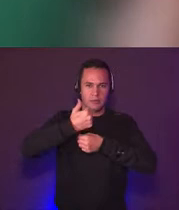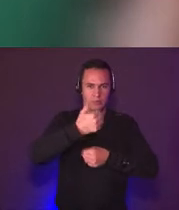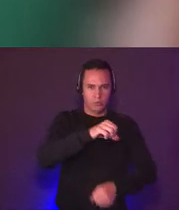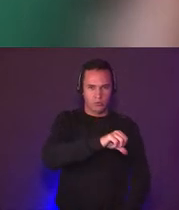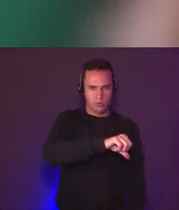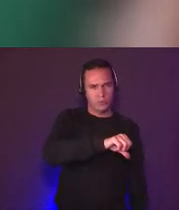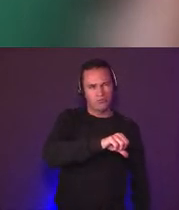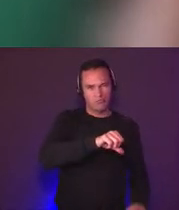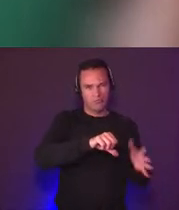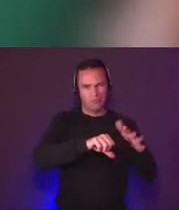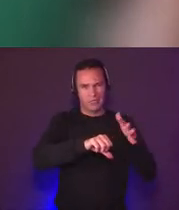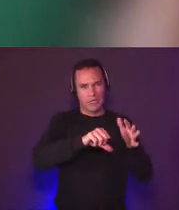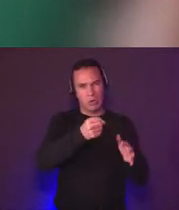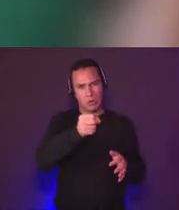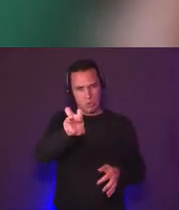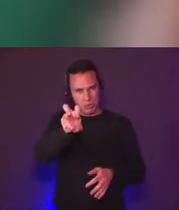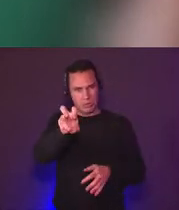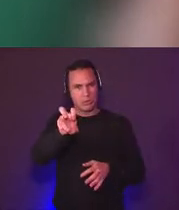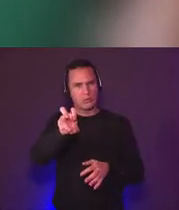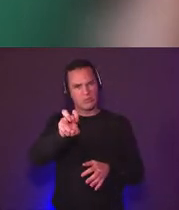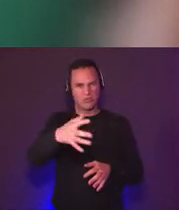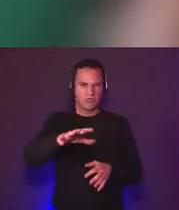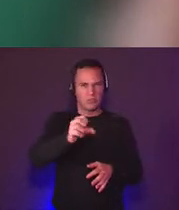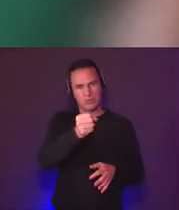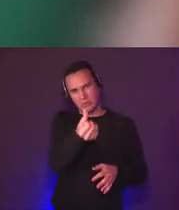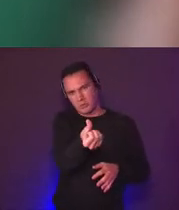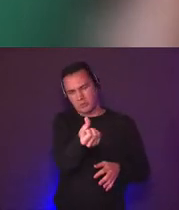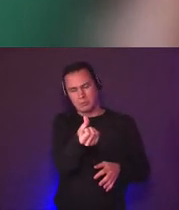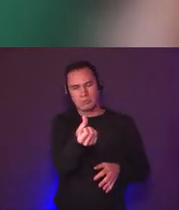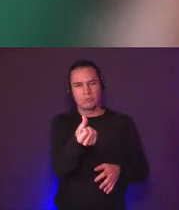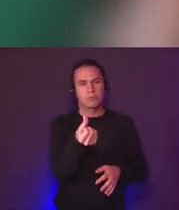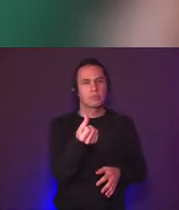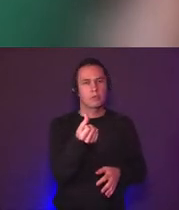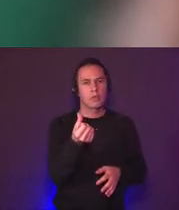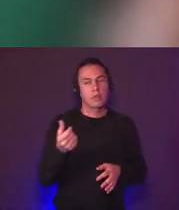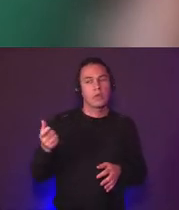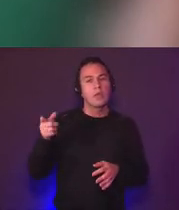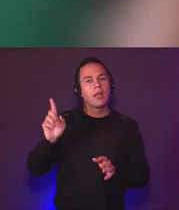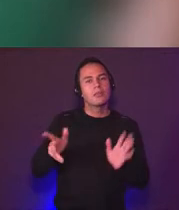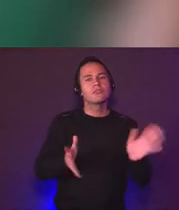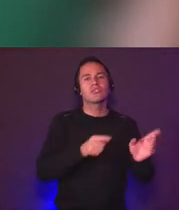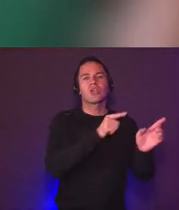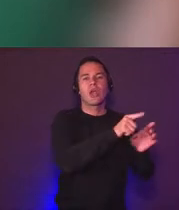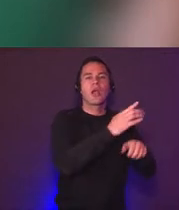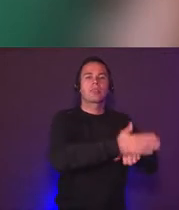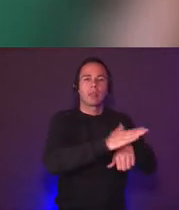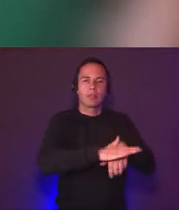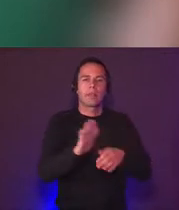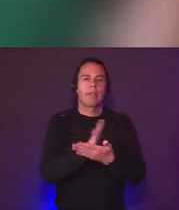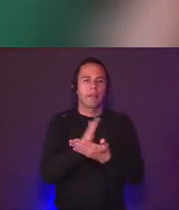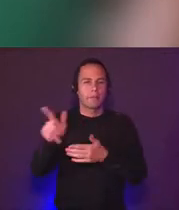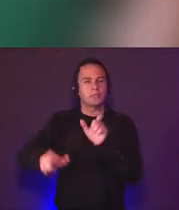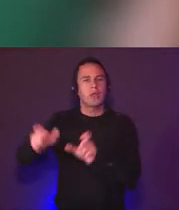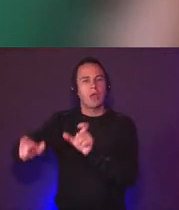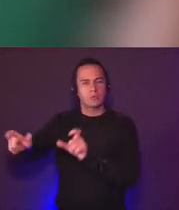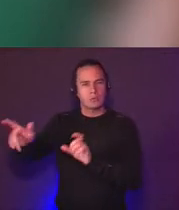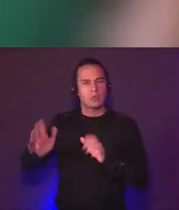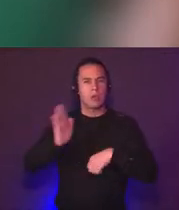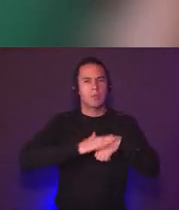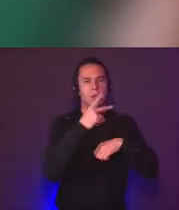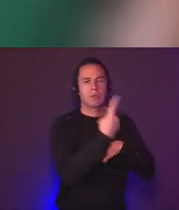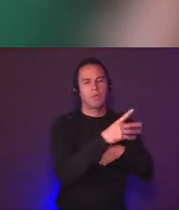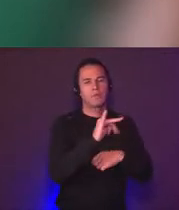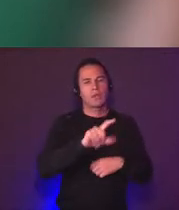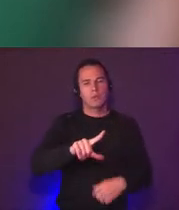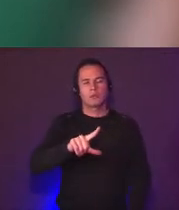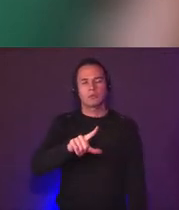85, 86. And fortunately, Phil had trained some people in the Knight Ritter group, now gone,